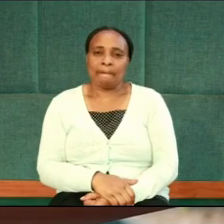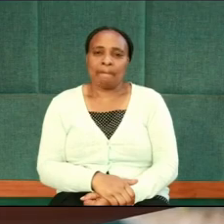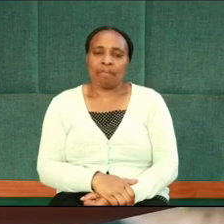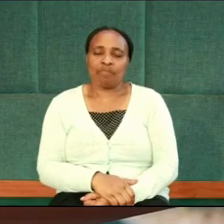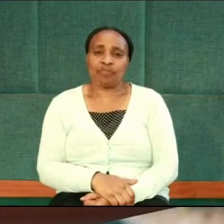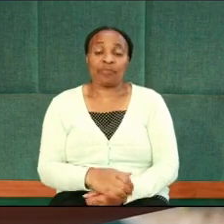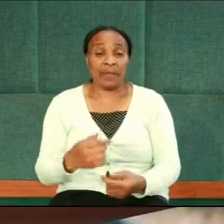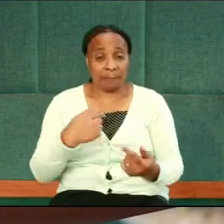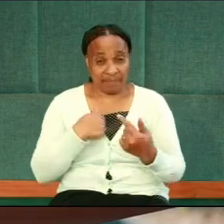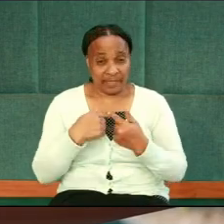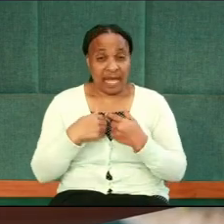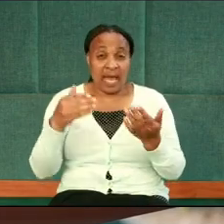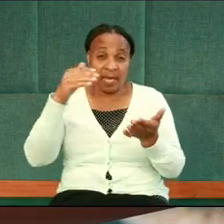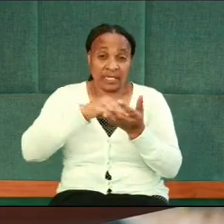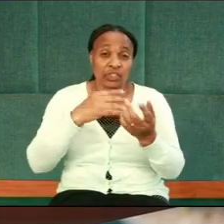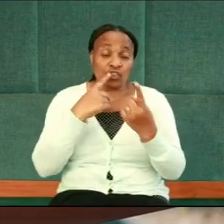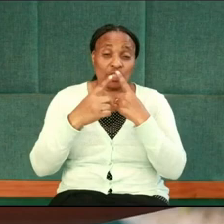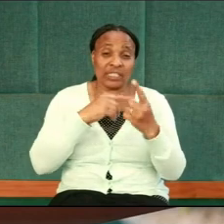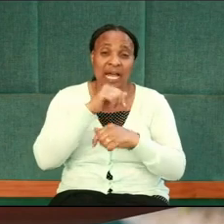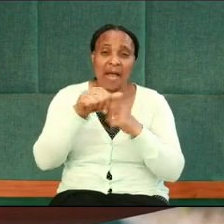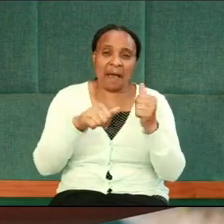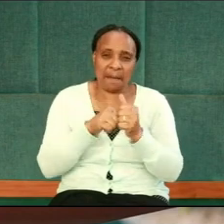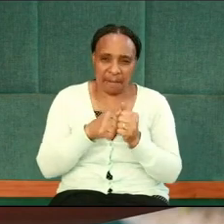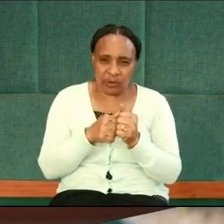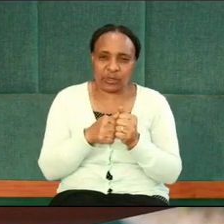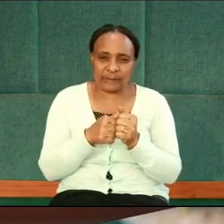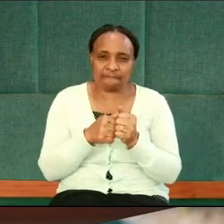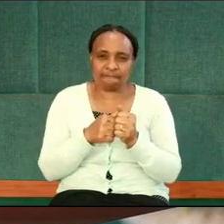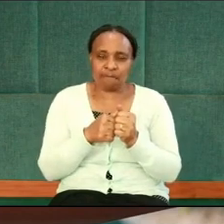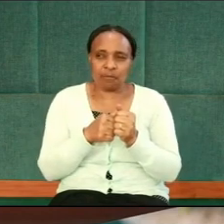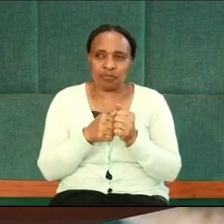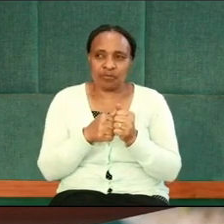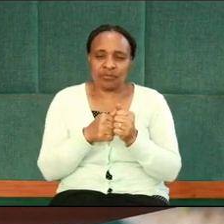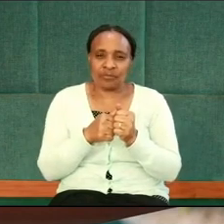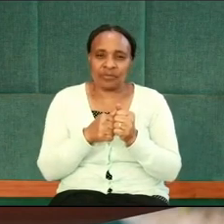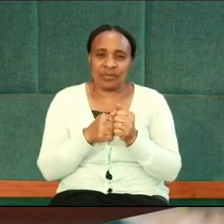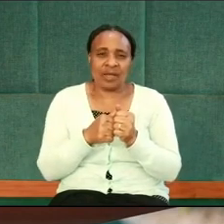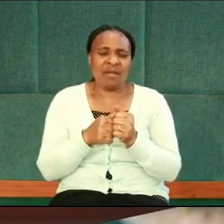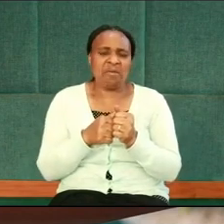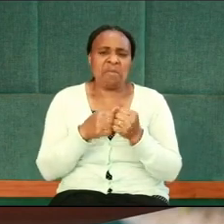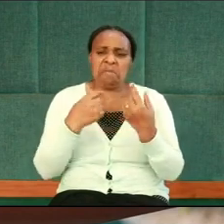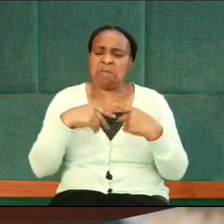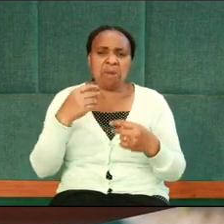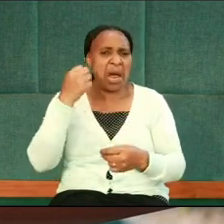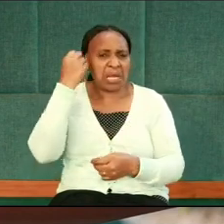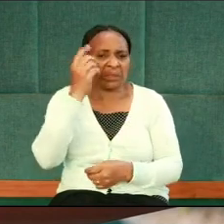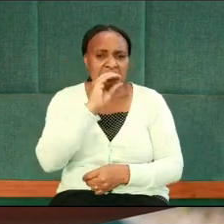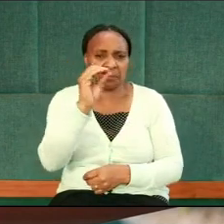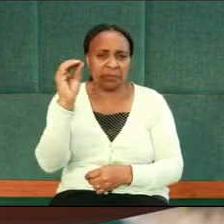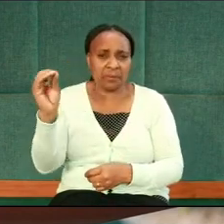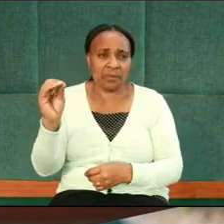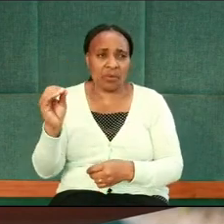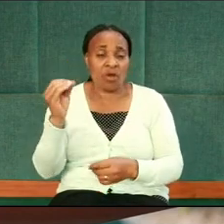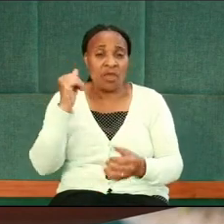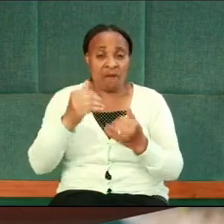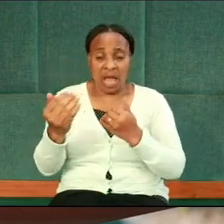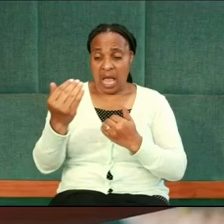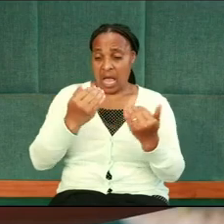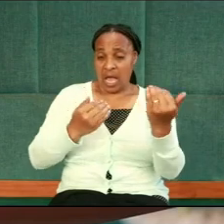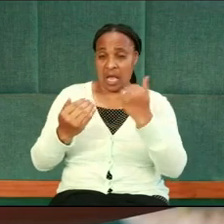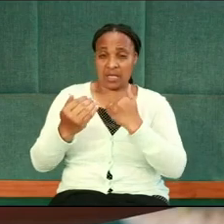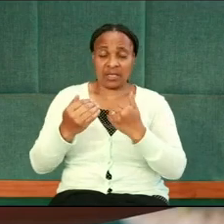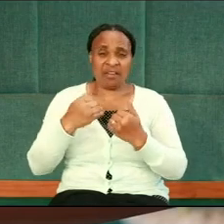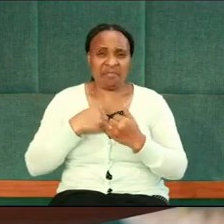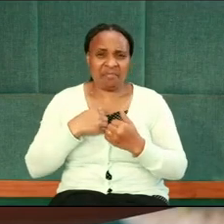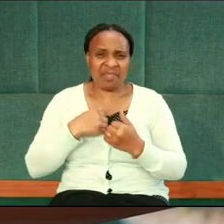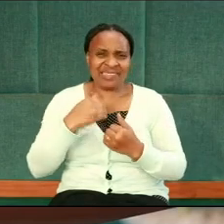Let me talk about those myths and misconceptions. Because many of us believe that